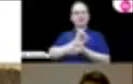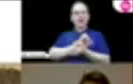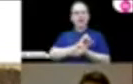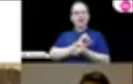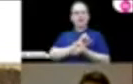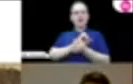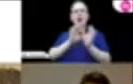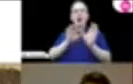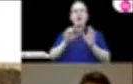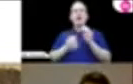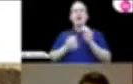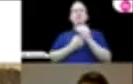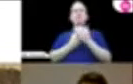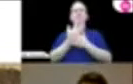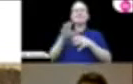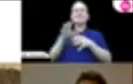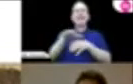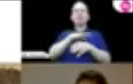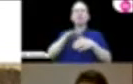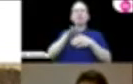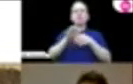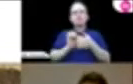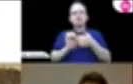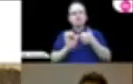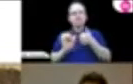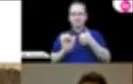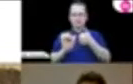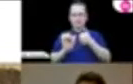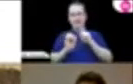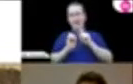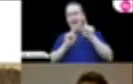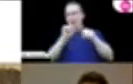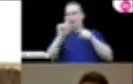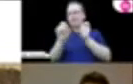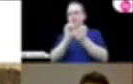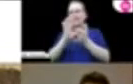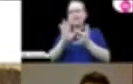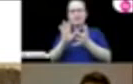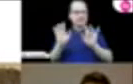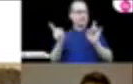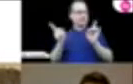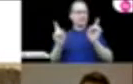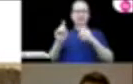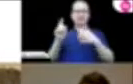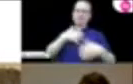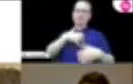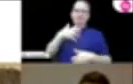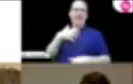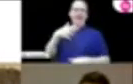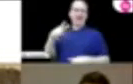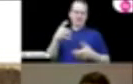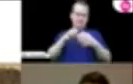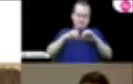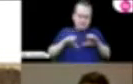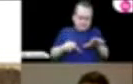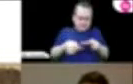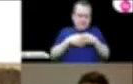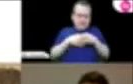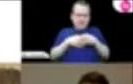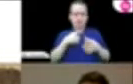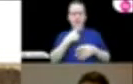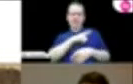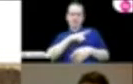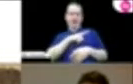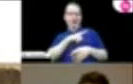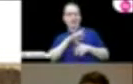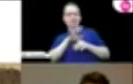plantation. And this real dehumanizing of Black people can be seen as a way of justifying racism